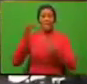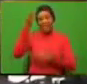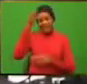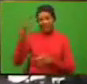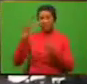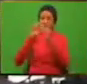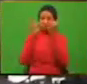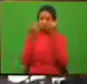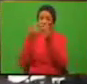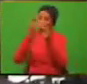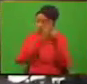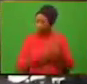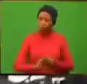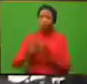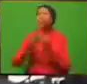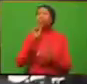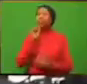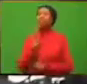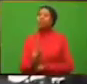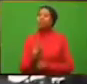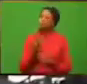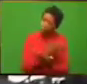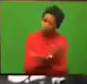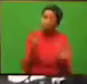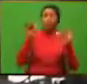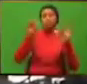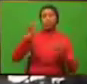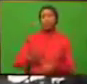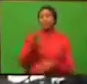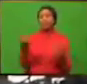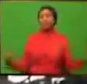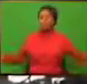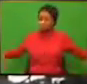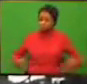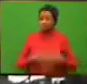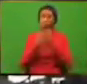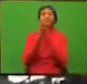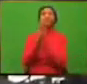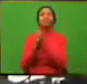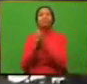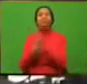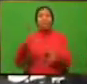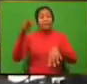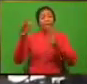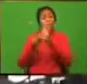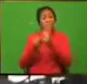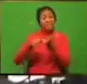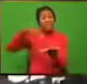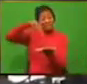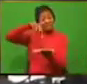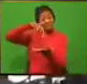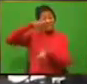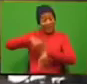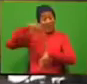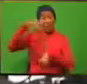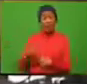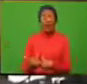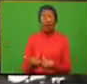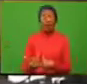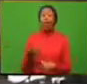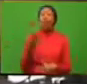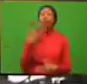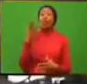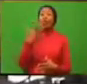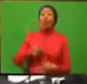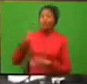National Unity means that every South African now stands before an important choice. Who wants to be a